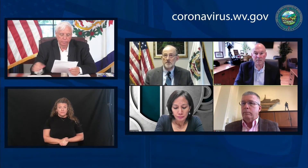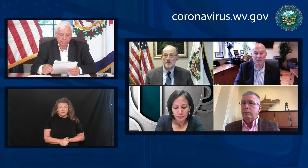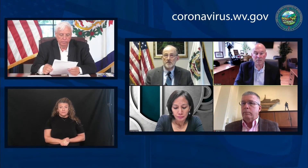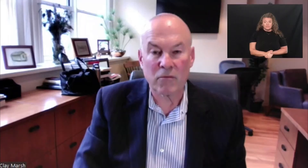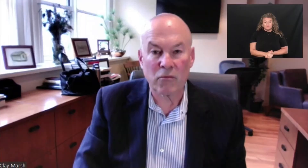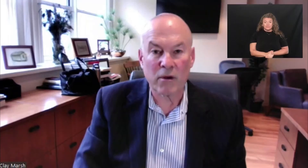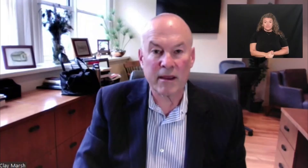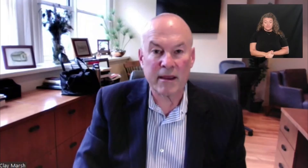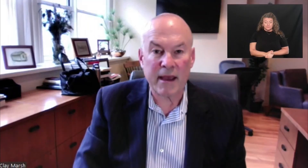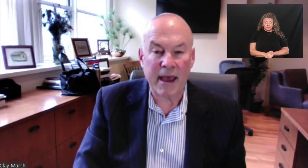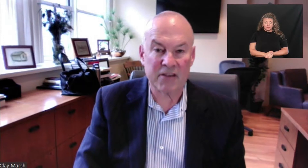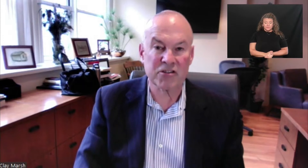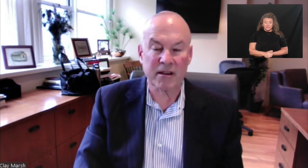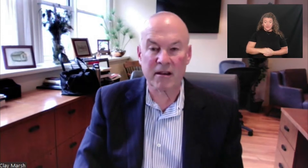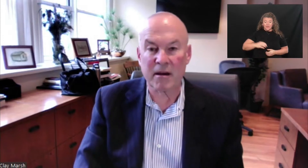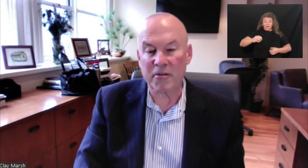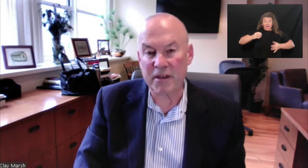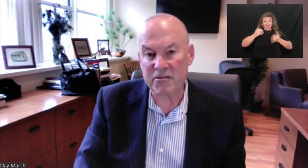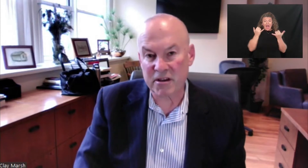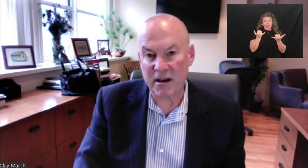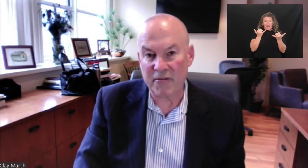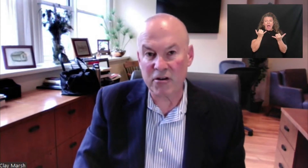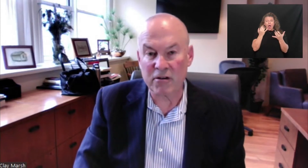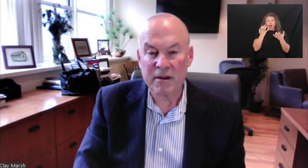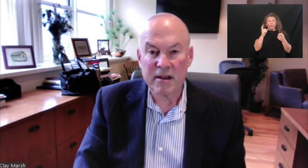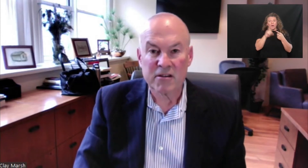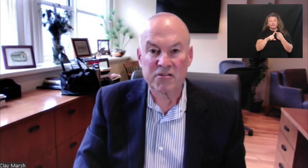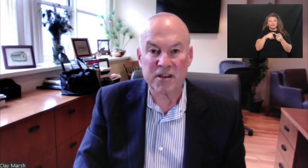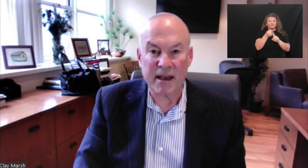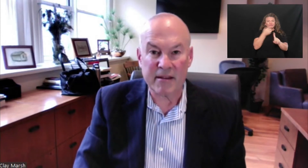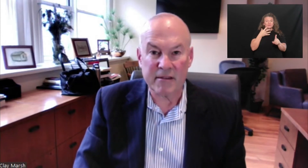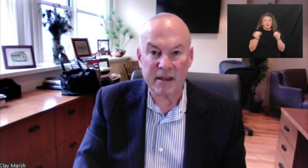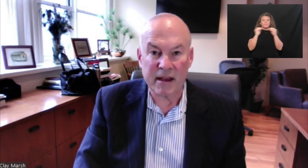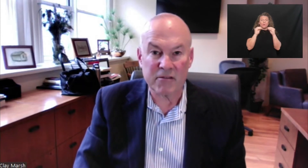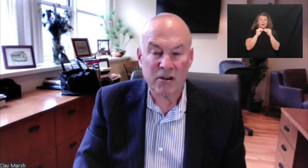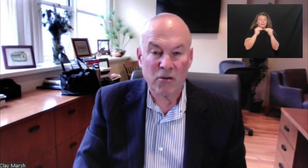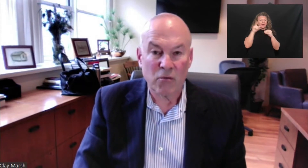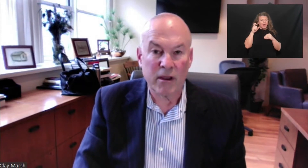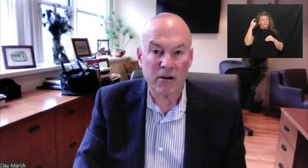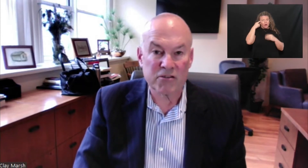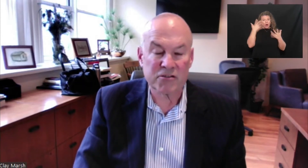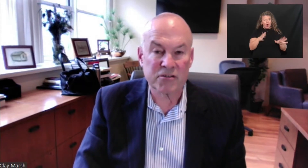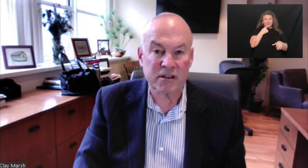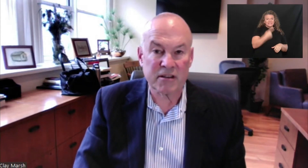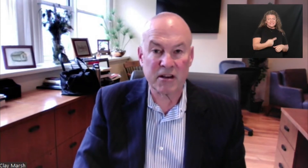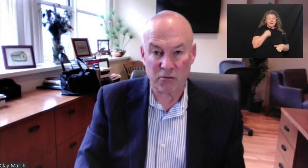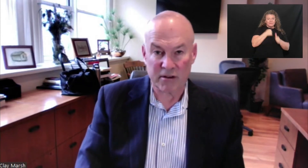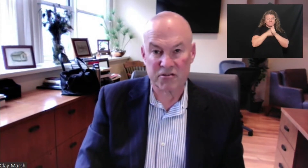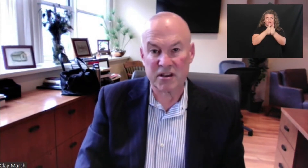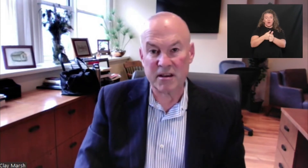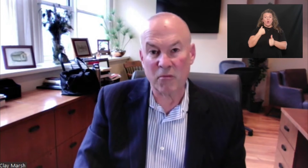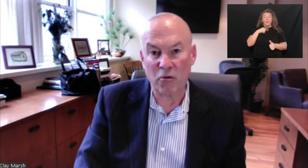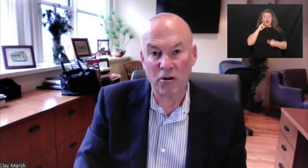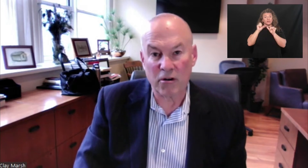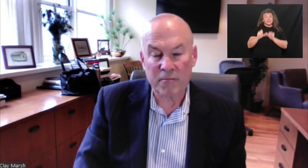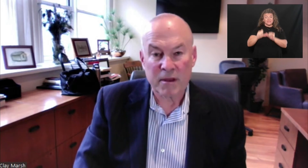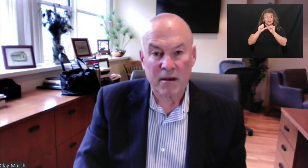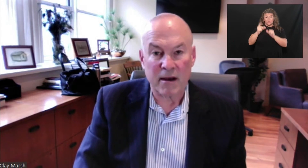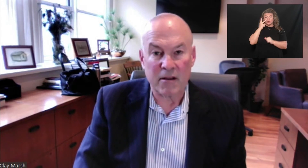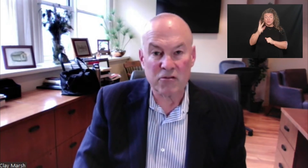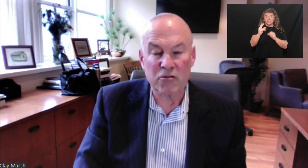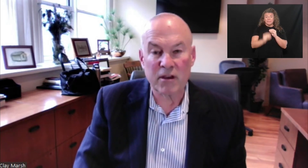Rehashing a couple of things the governor said, that we are continuing to see